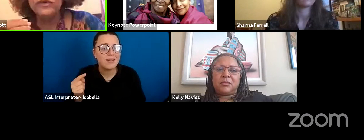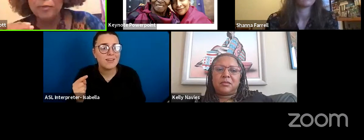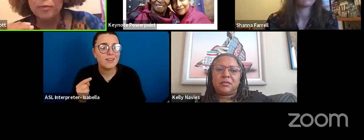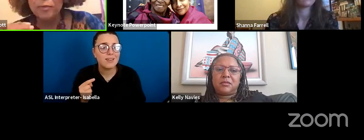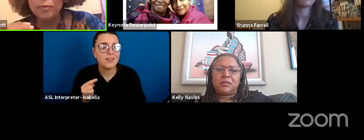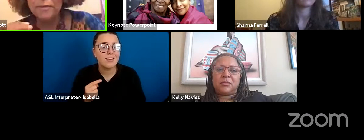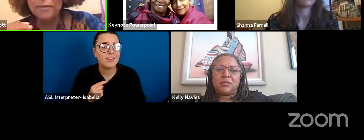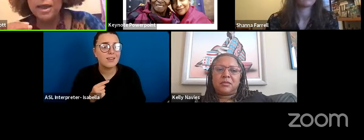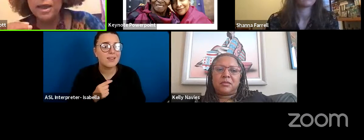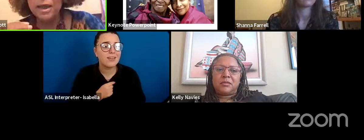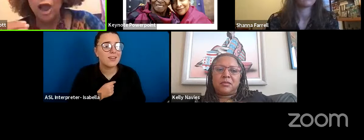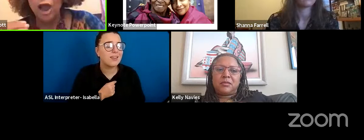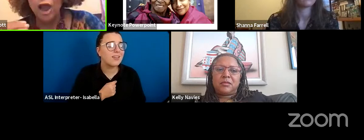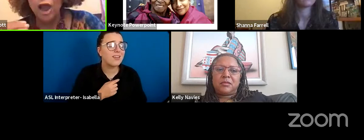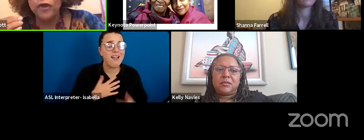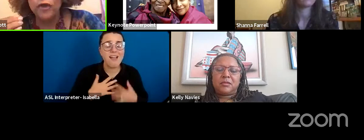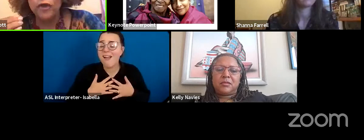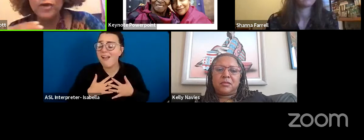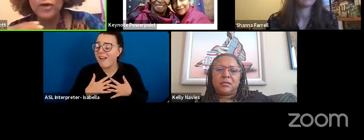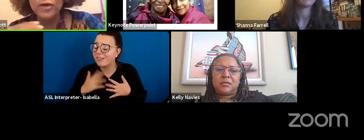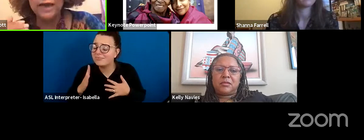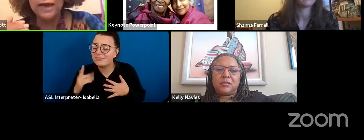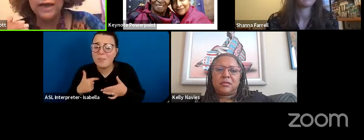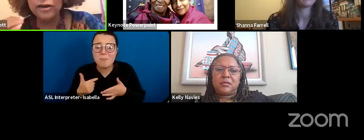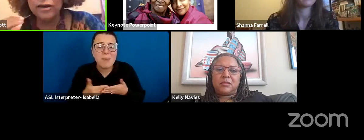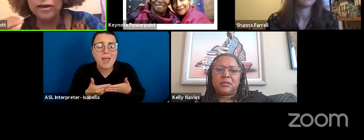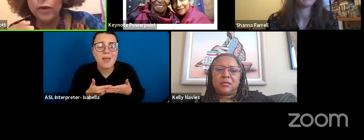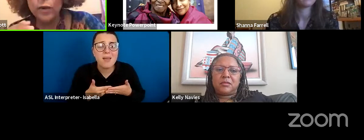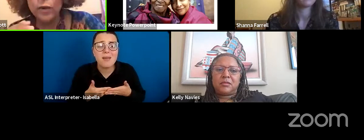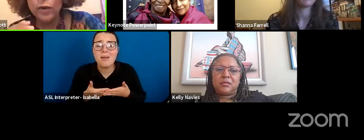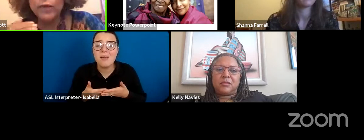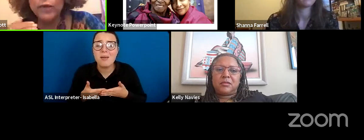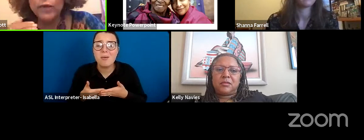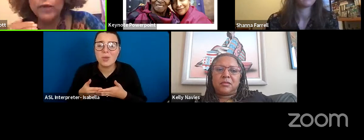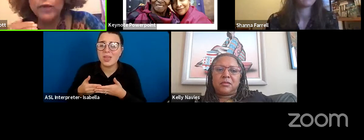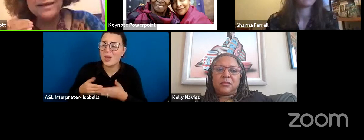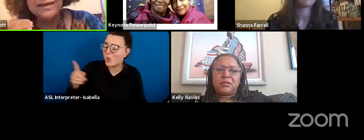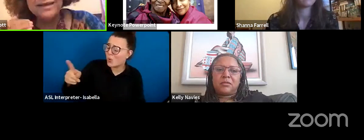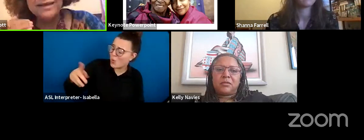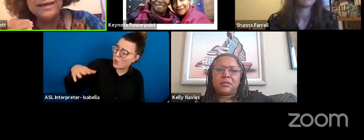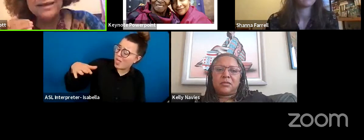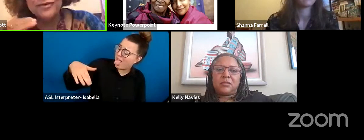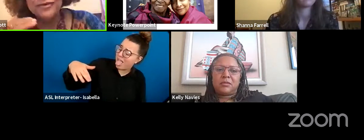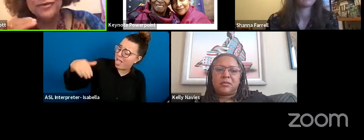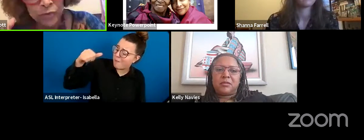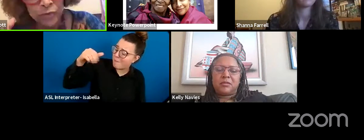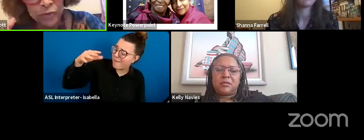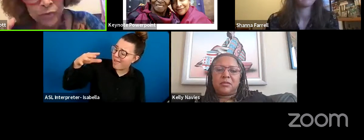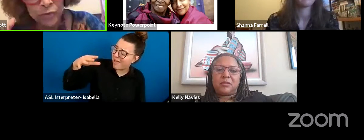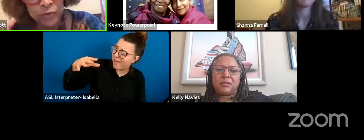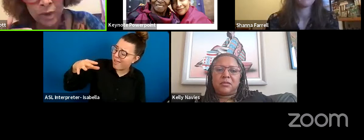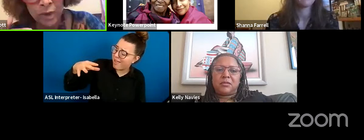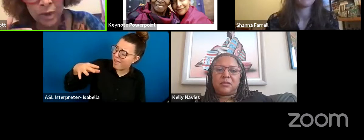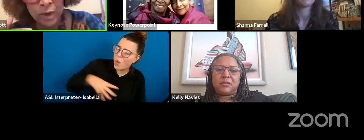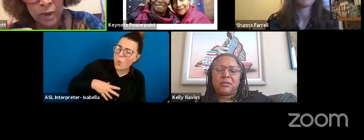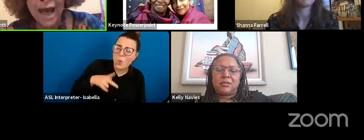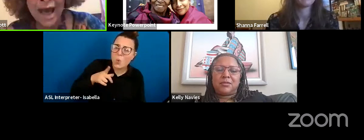I was just a baby. You not yet a man, or who did that to